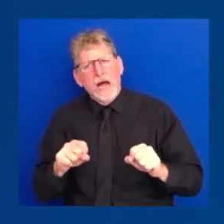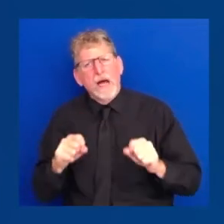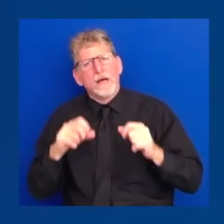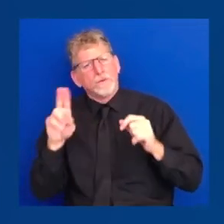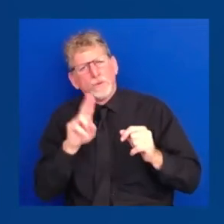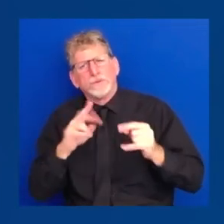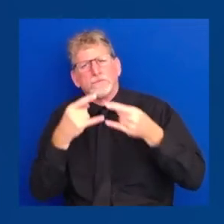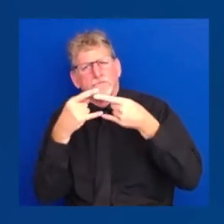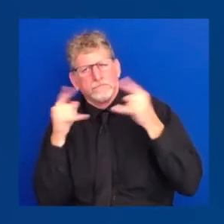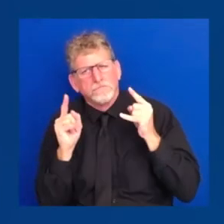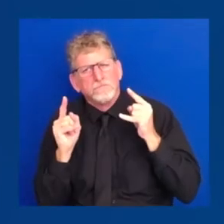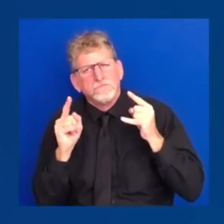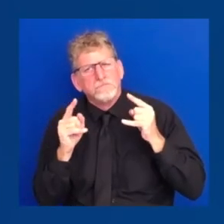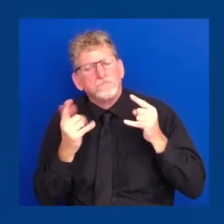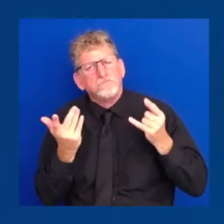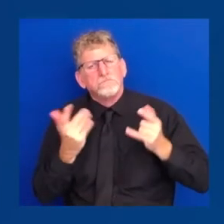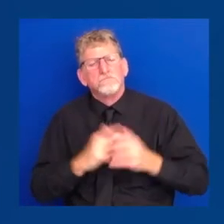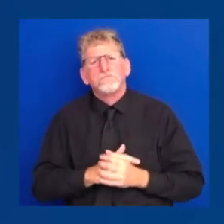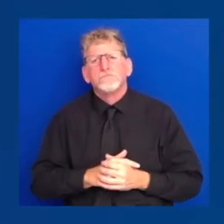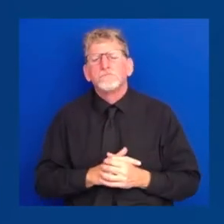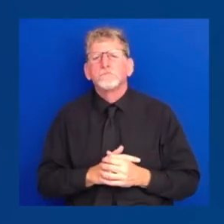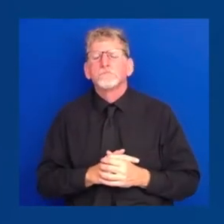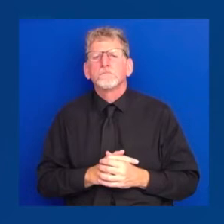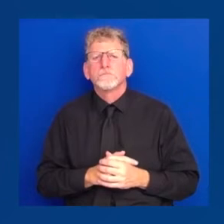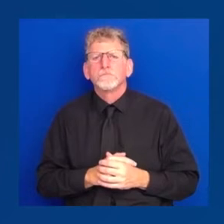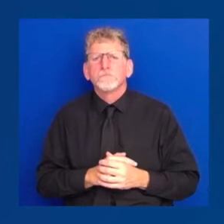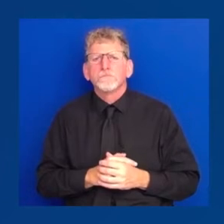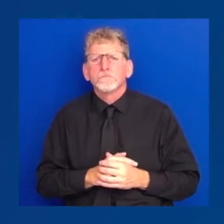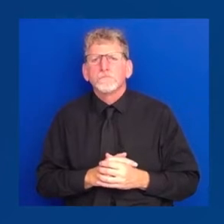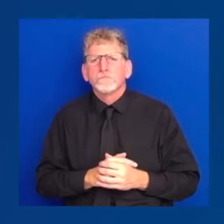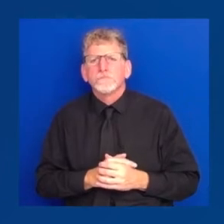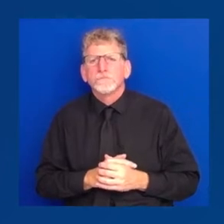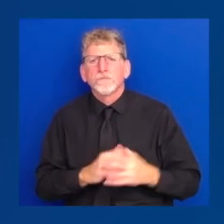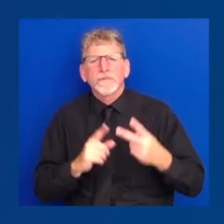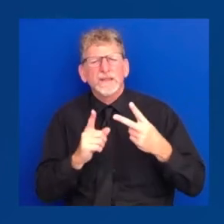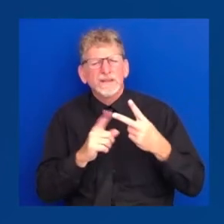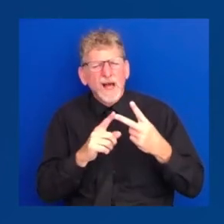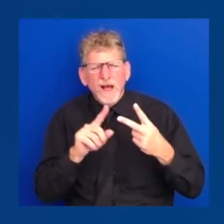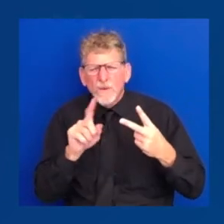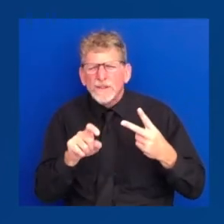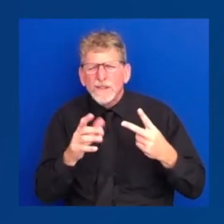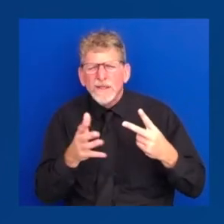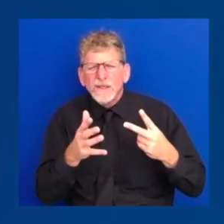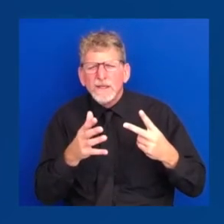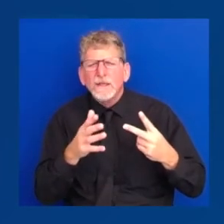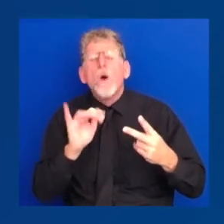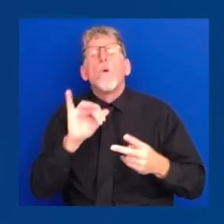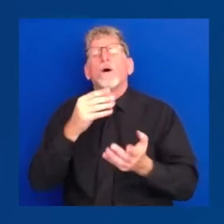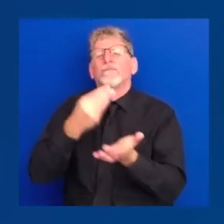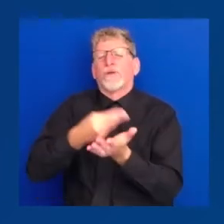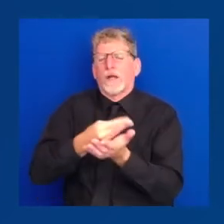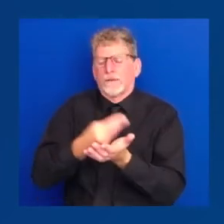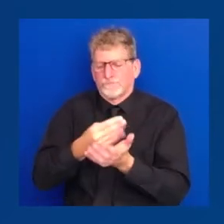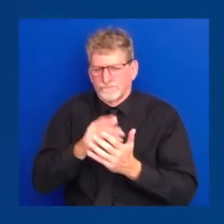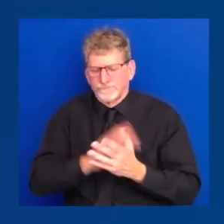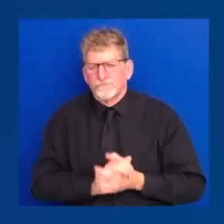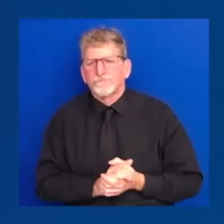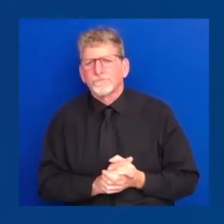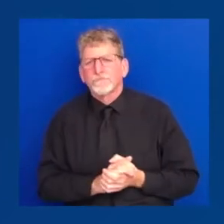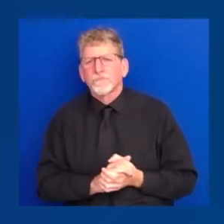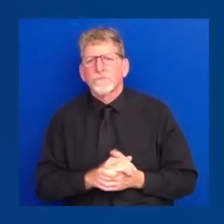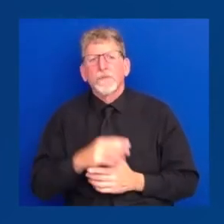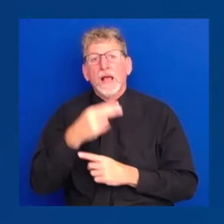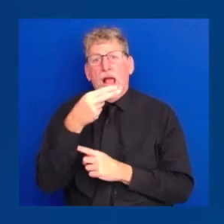of the mask you wear. I think your second question was on funding. I'll handle that. HHS and the State Department, along